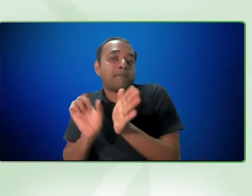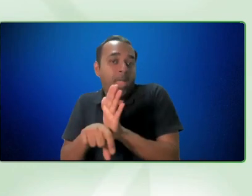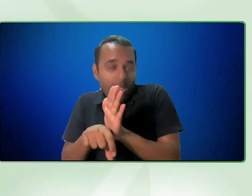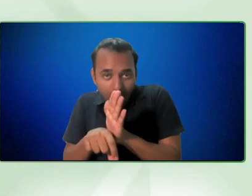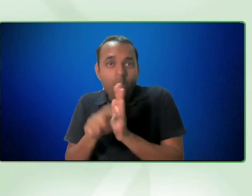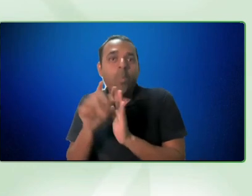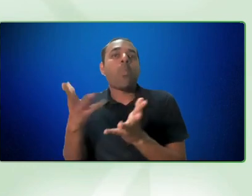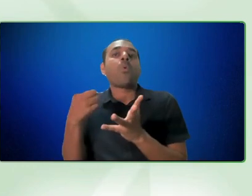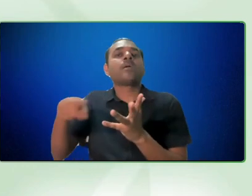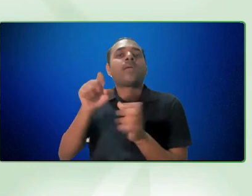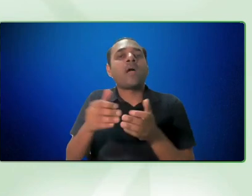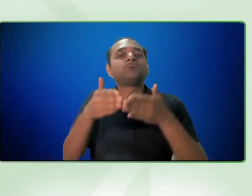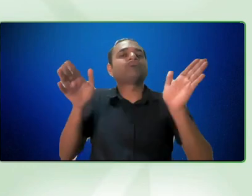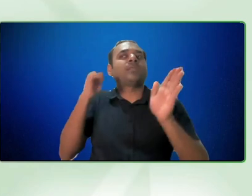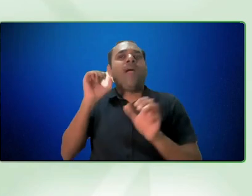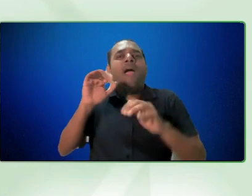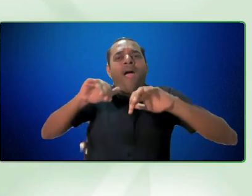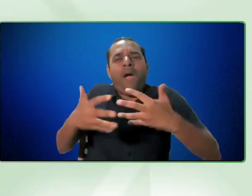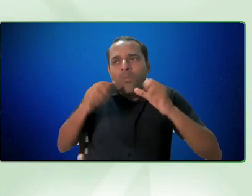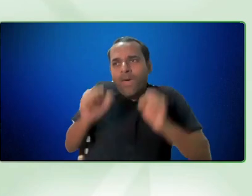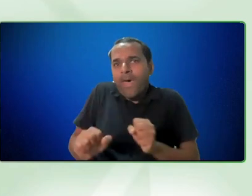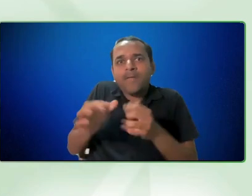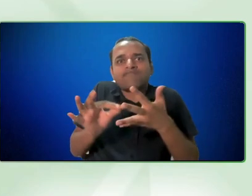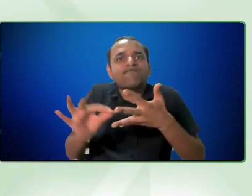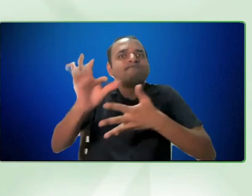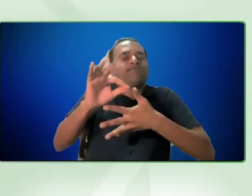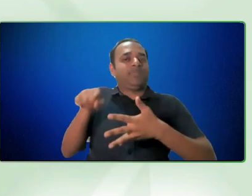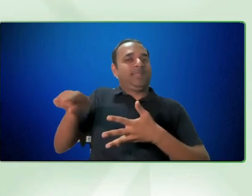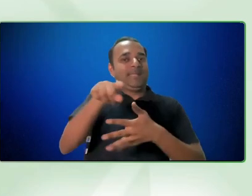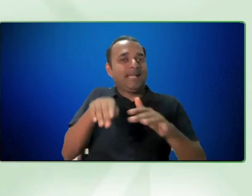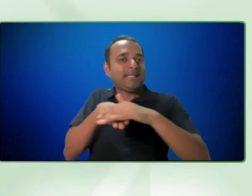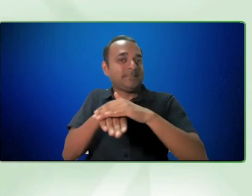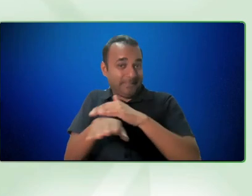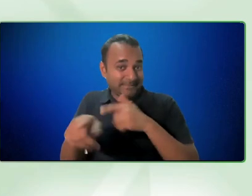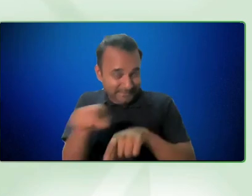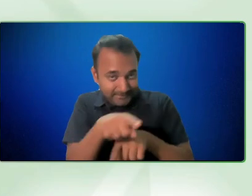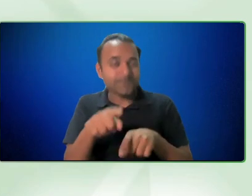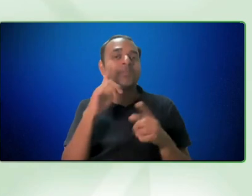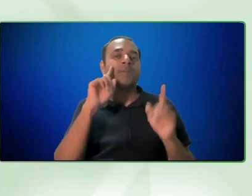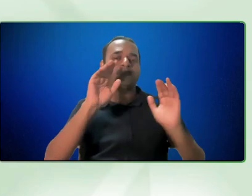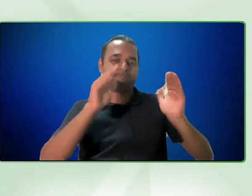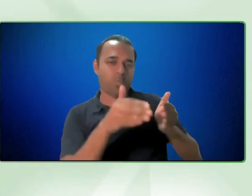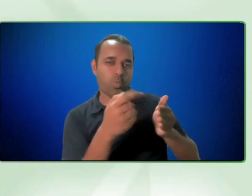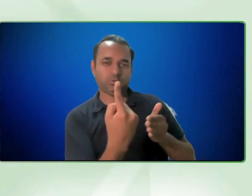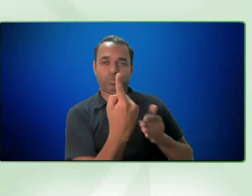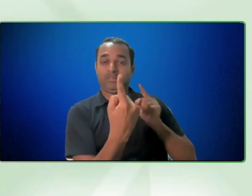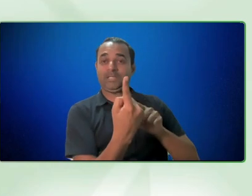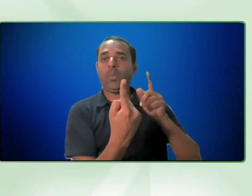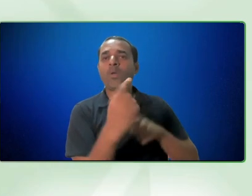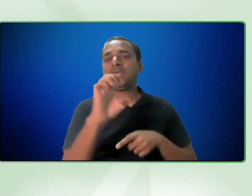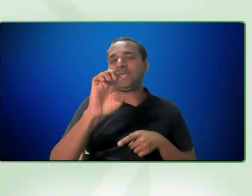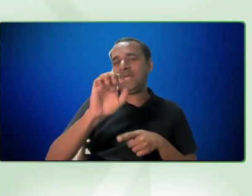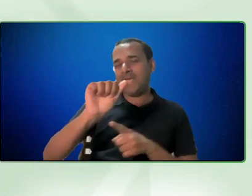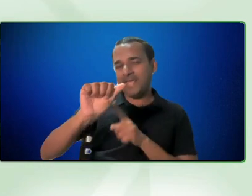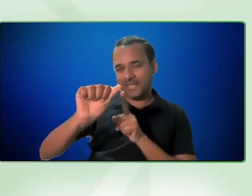And do you, in kind of, what are some of the, in the conversations that you've had with financial institutions,